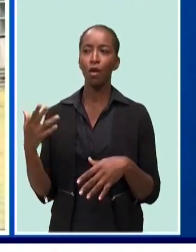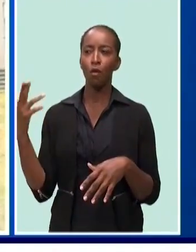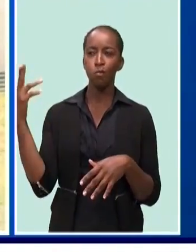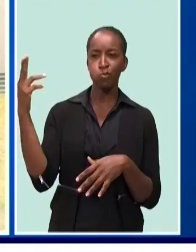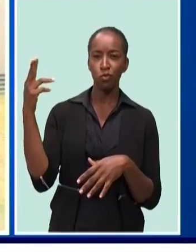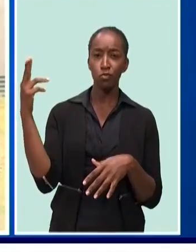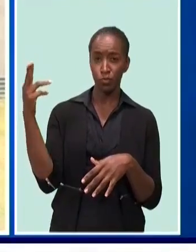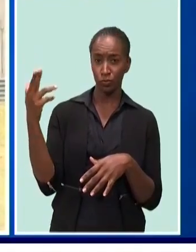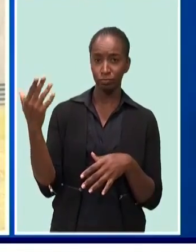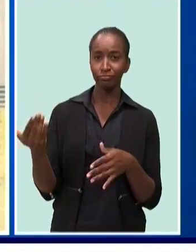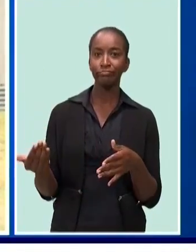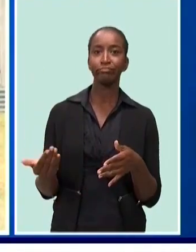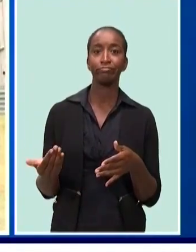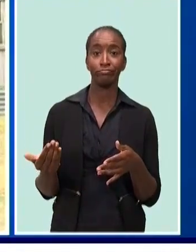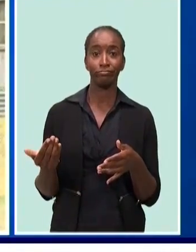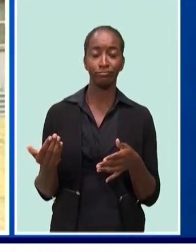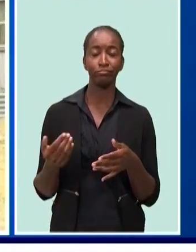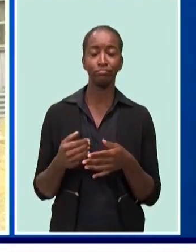shots,